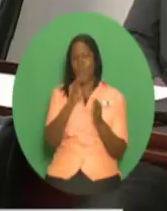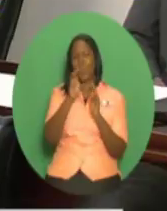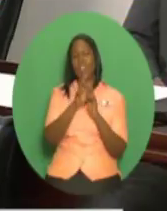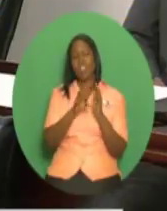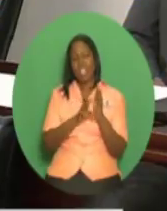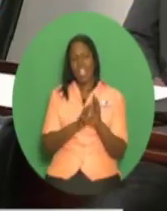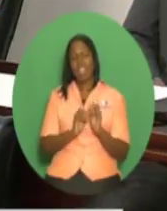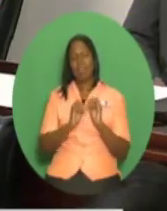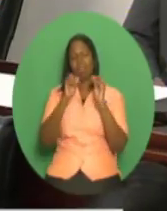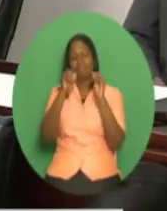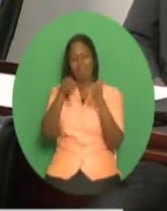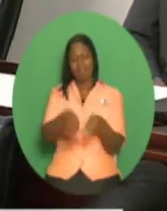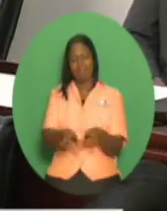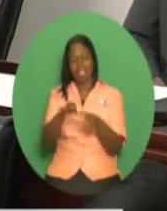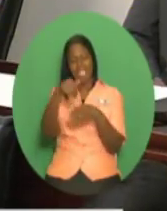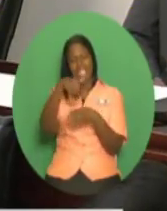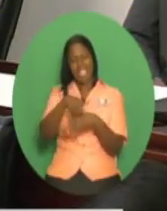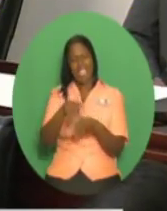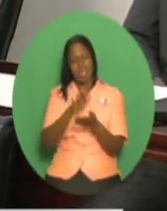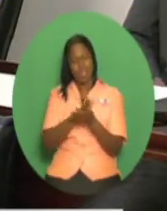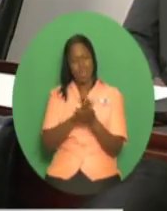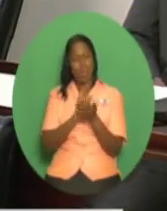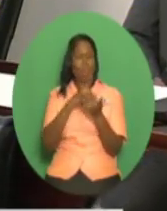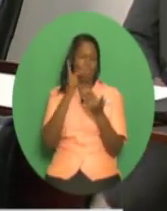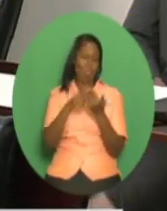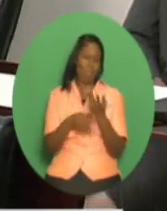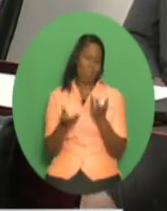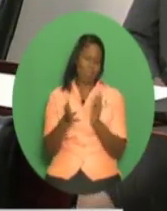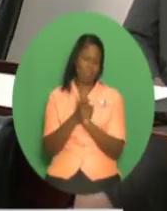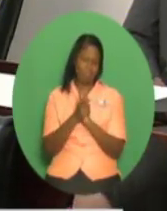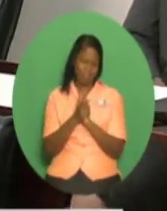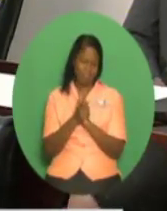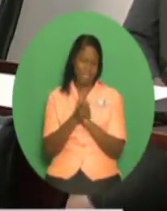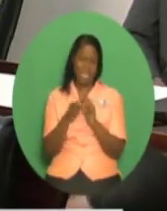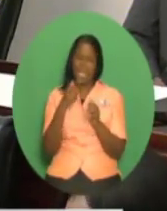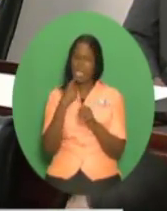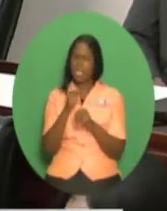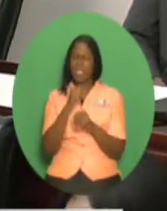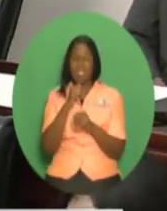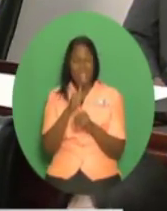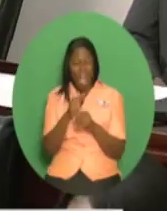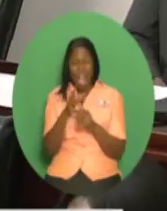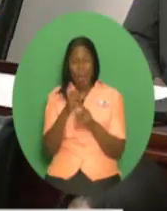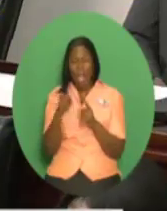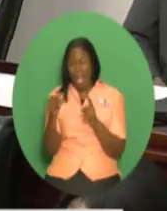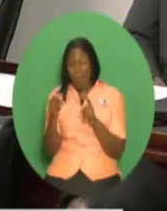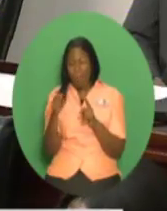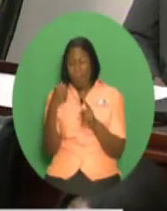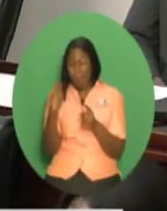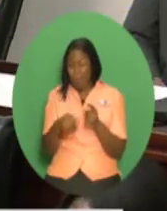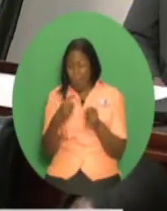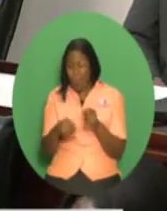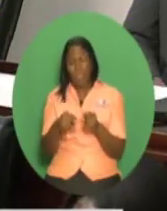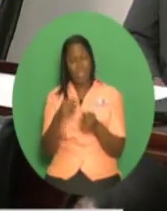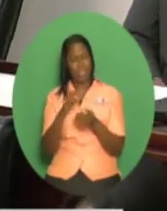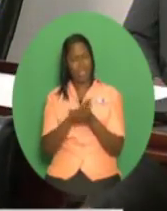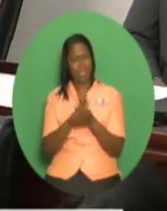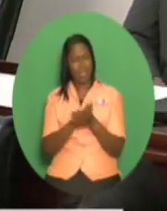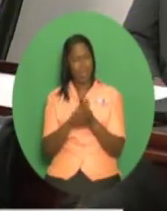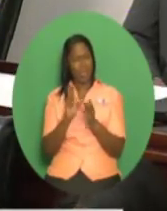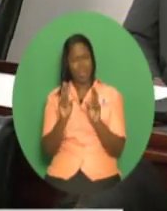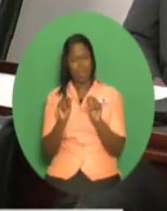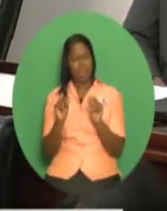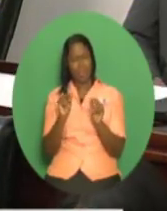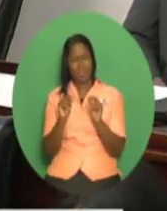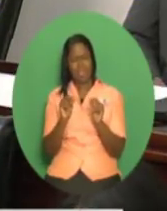We are at pains to show that it is not meant to be punitive, but simply to be developmental. In other